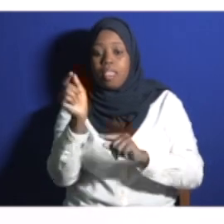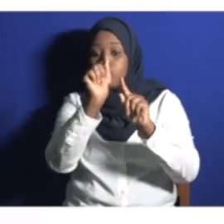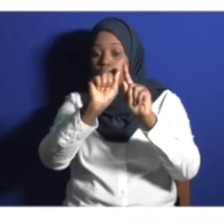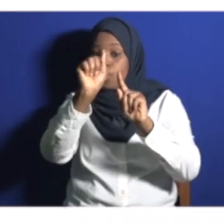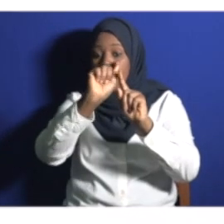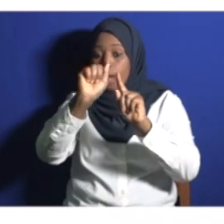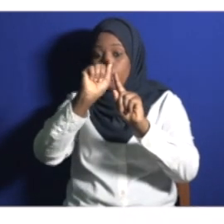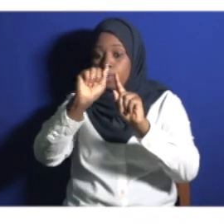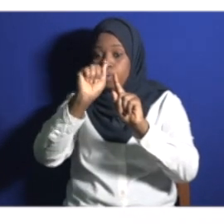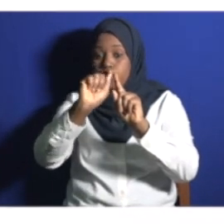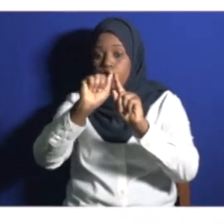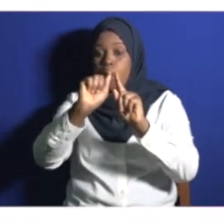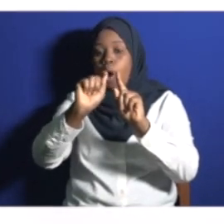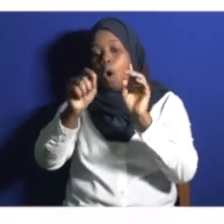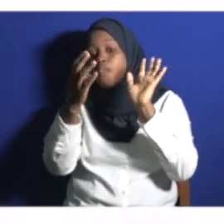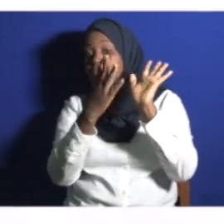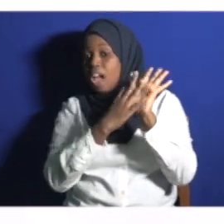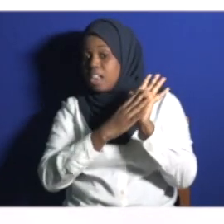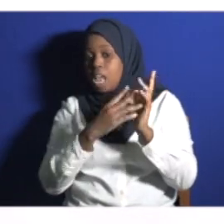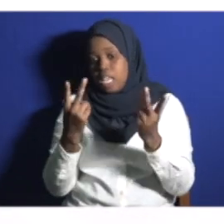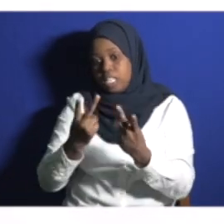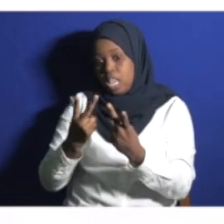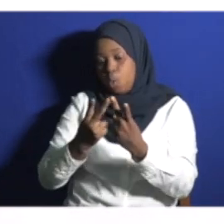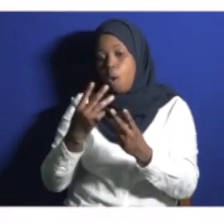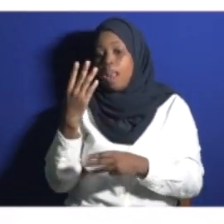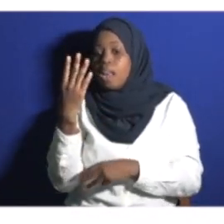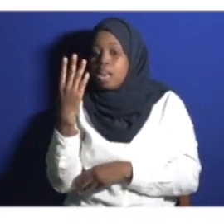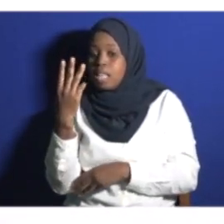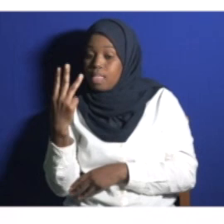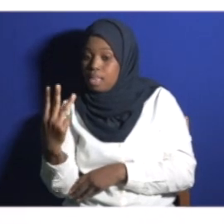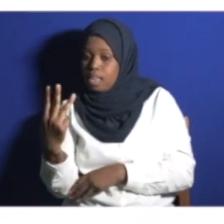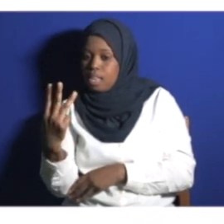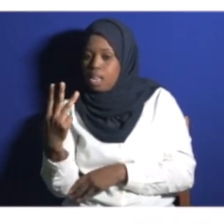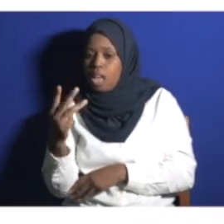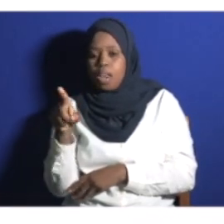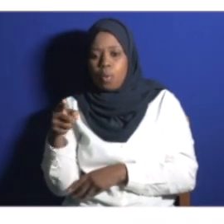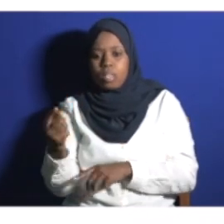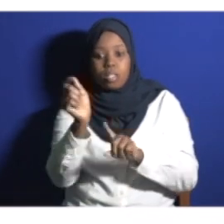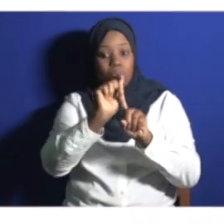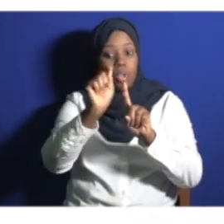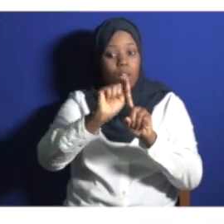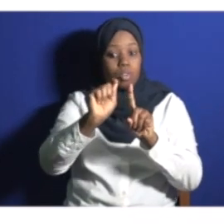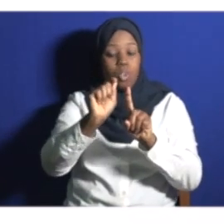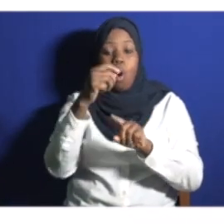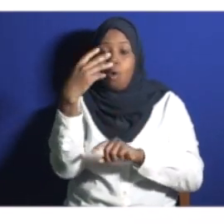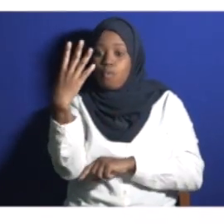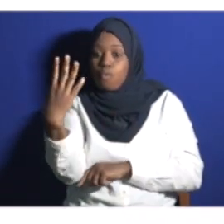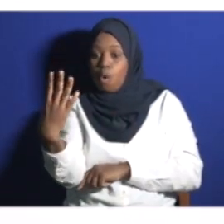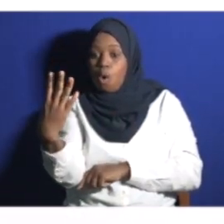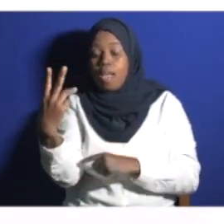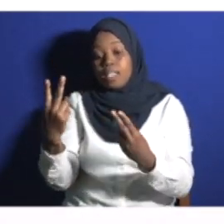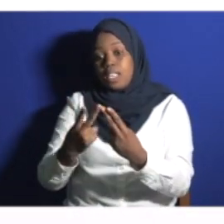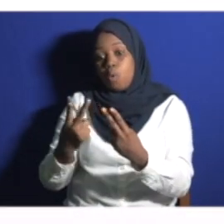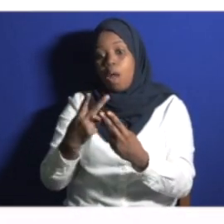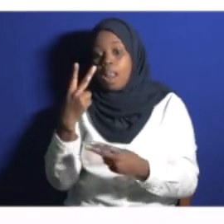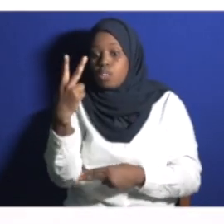3. Very good. And what is the square root of 4? Is 2. Very good. And can you tell me the